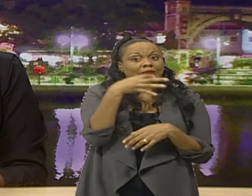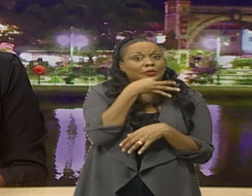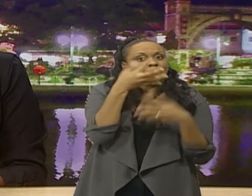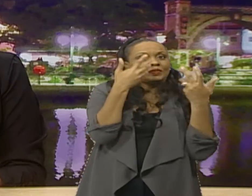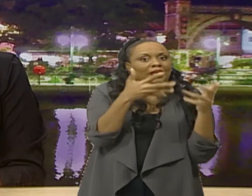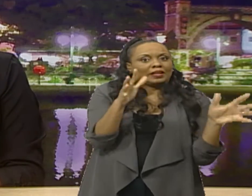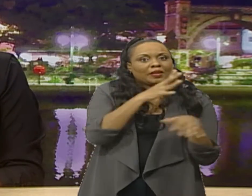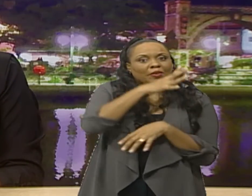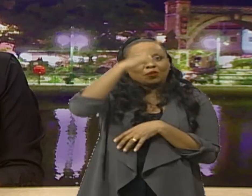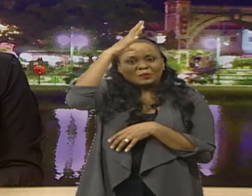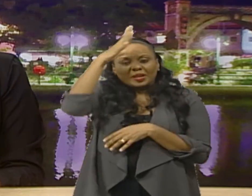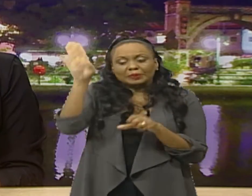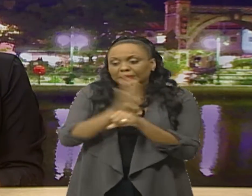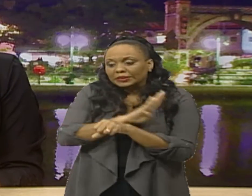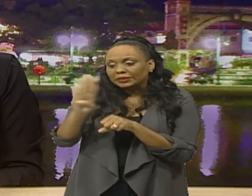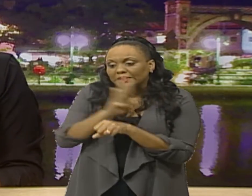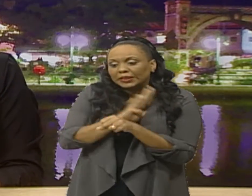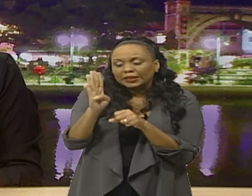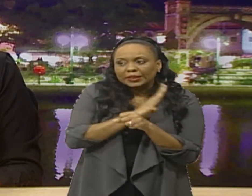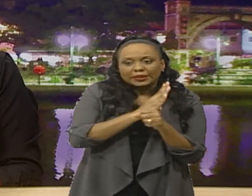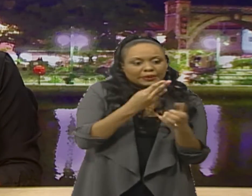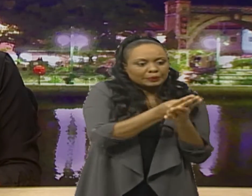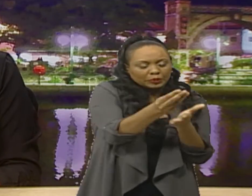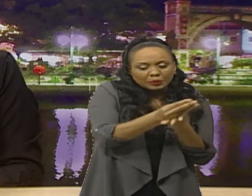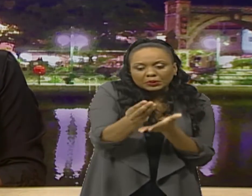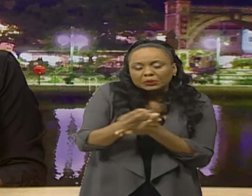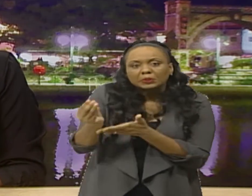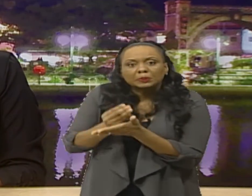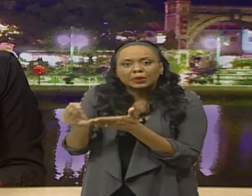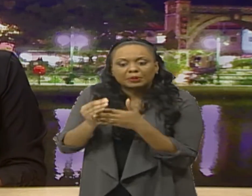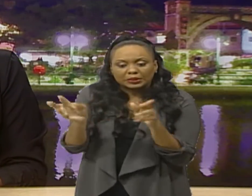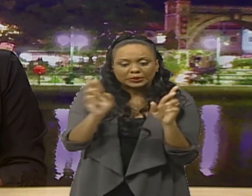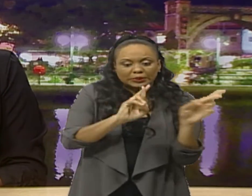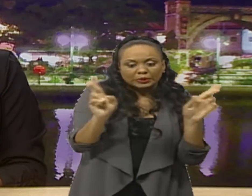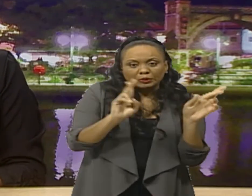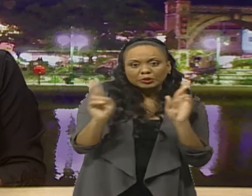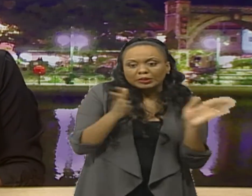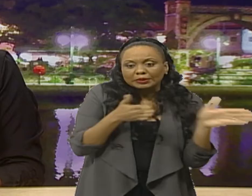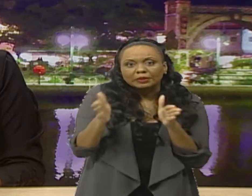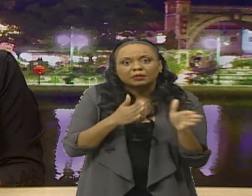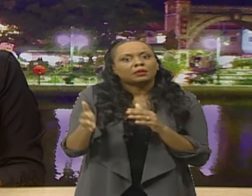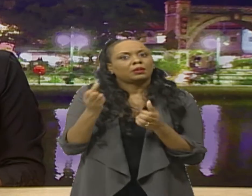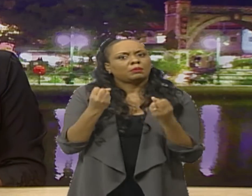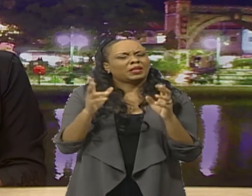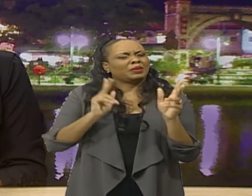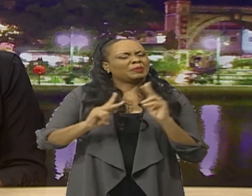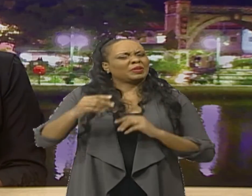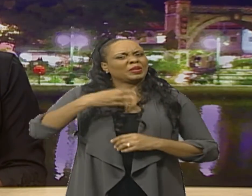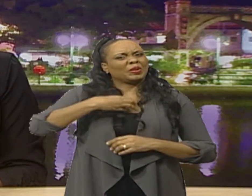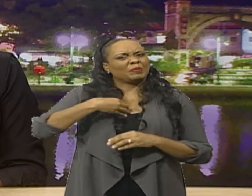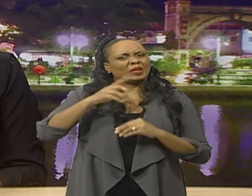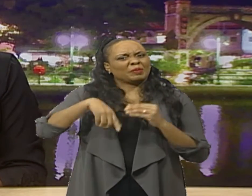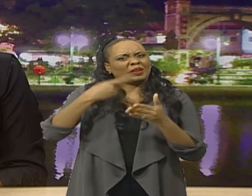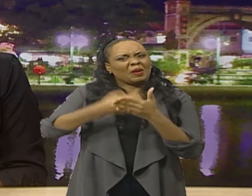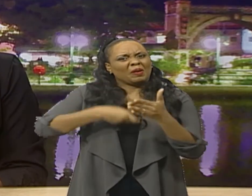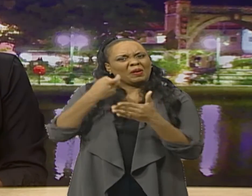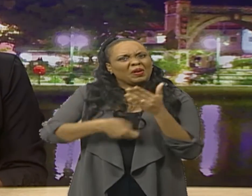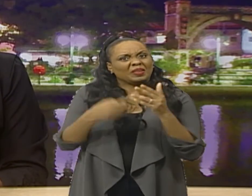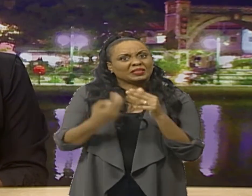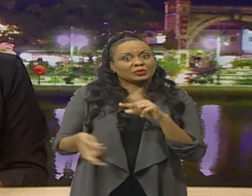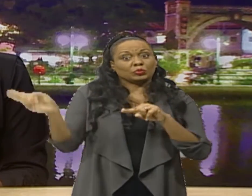close, parents and guardians have been busy getting the school essentials. But many shoppers are complaining about the cost of some items.